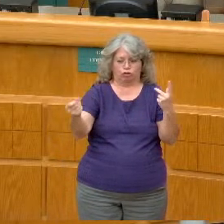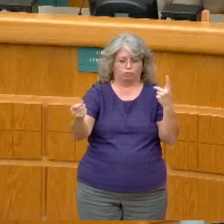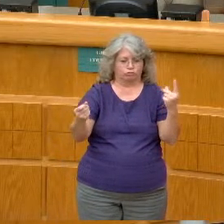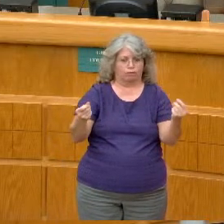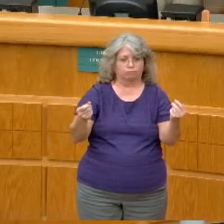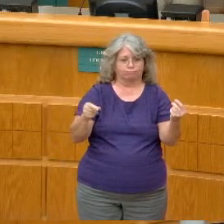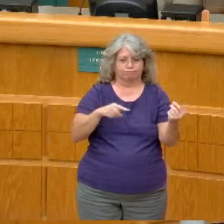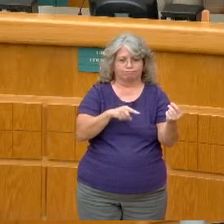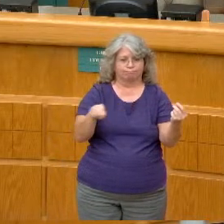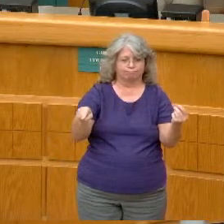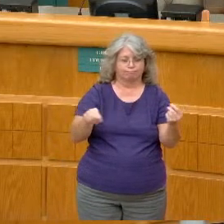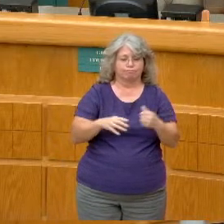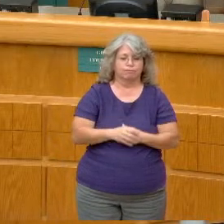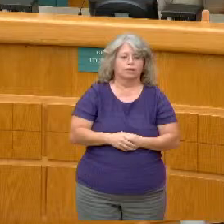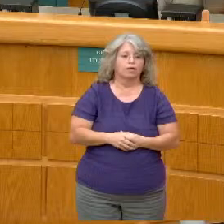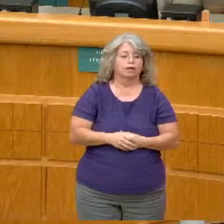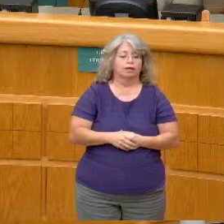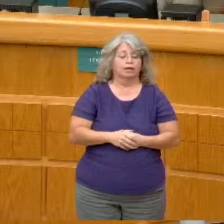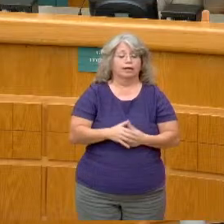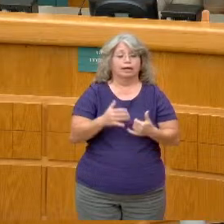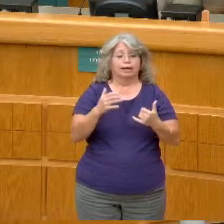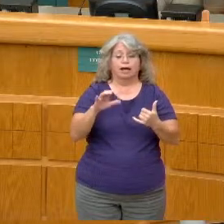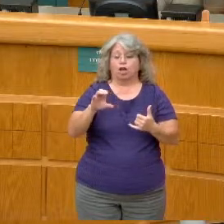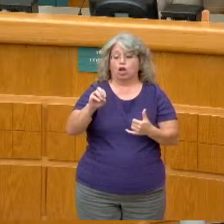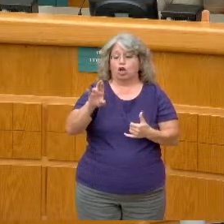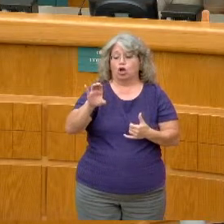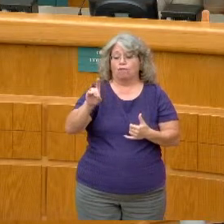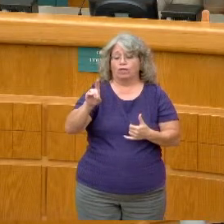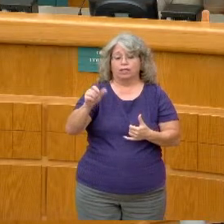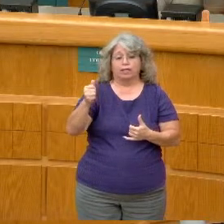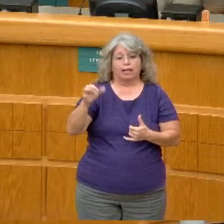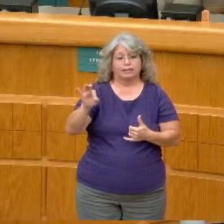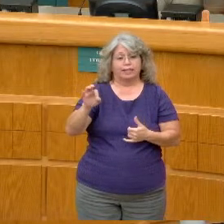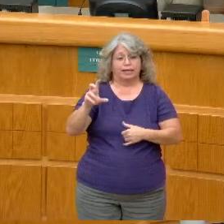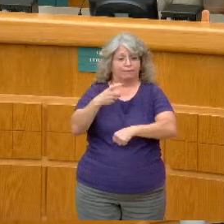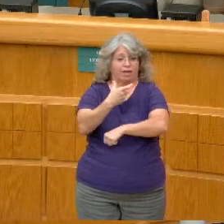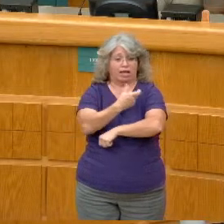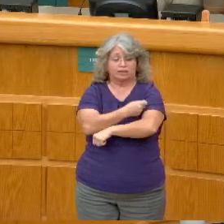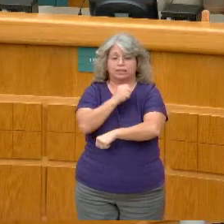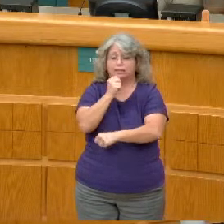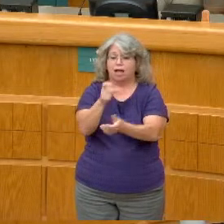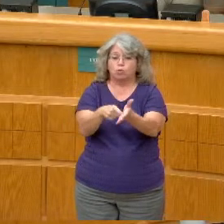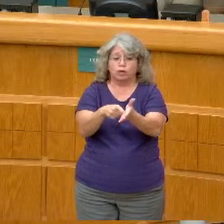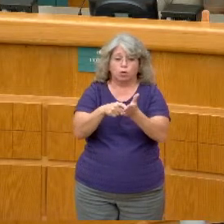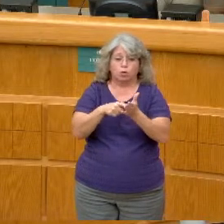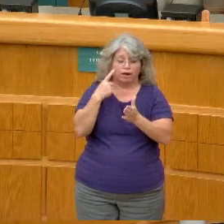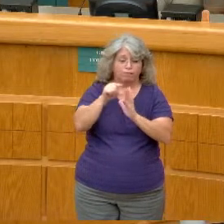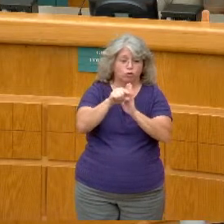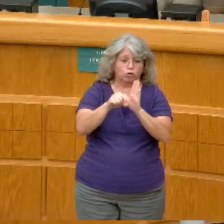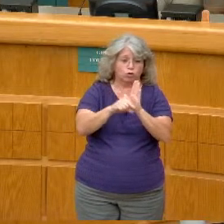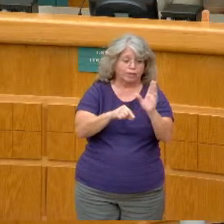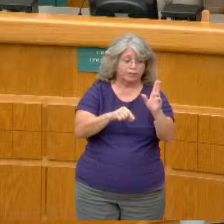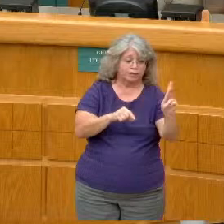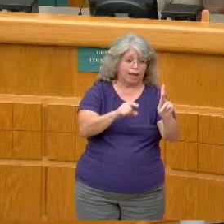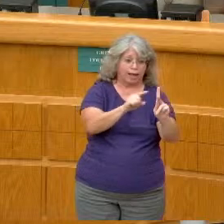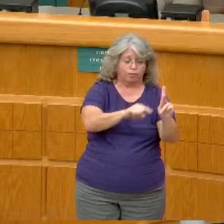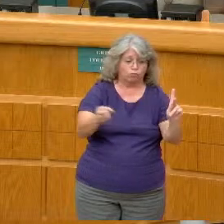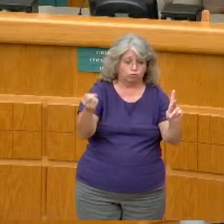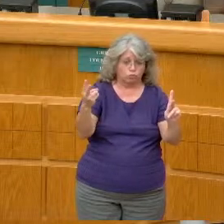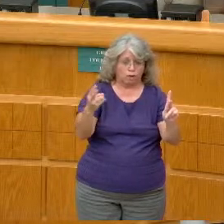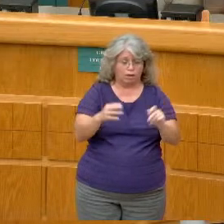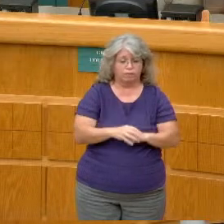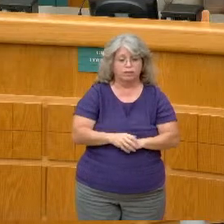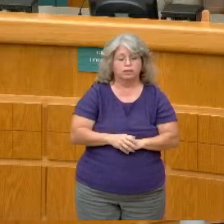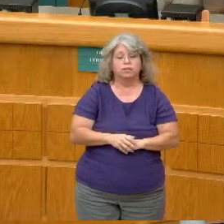not required at this time for students enrolled in K through 12th grade, and the COVID-19 vaccine, again, should be administered